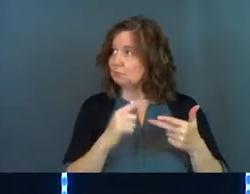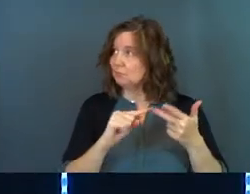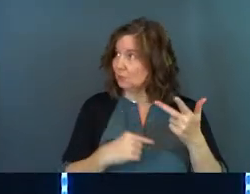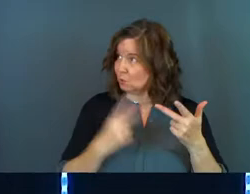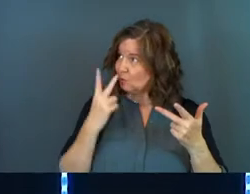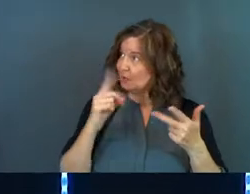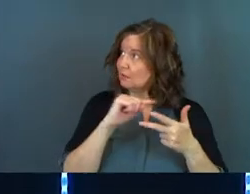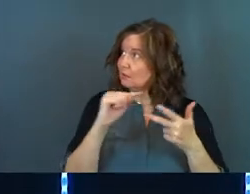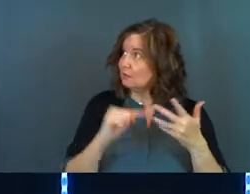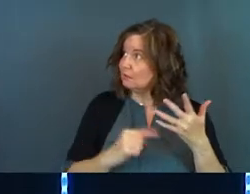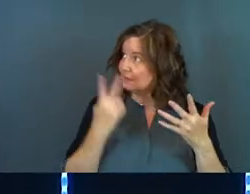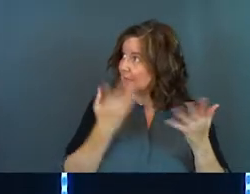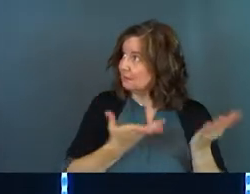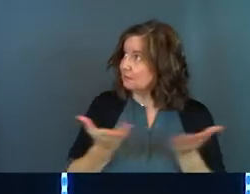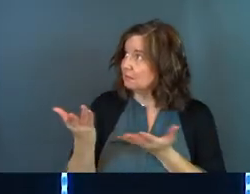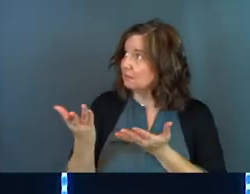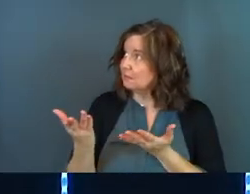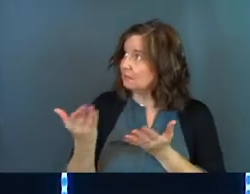Did you see?